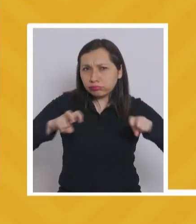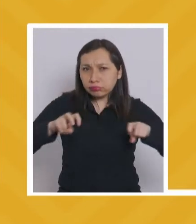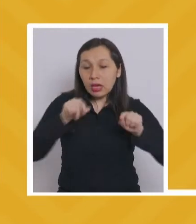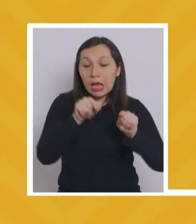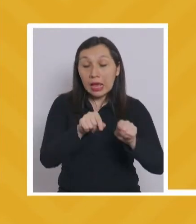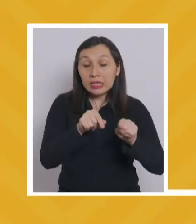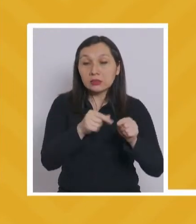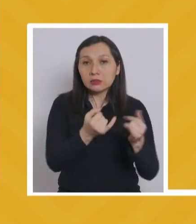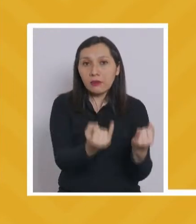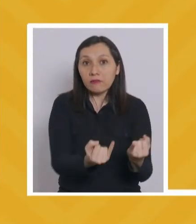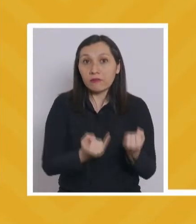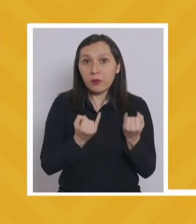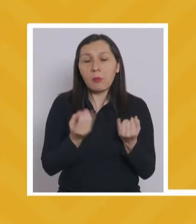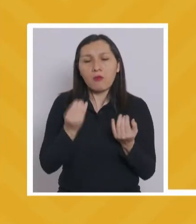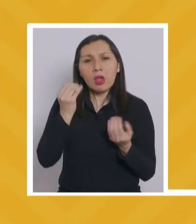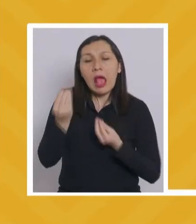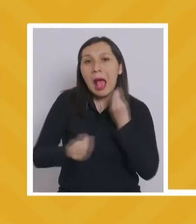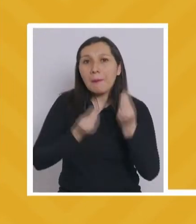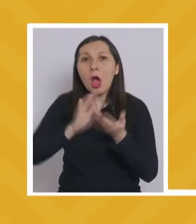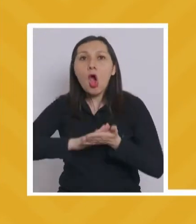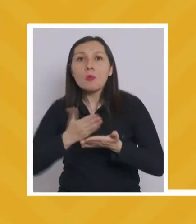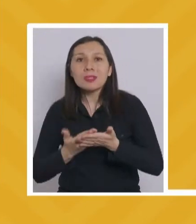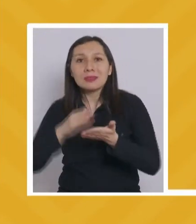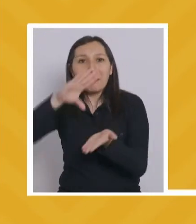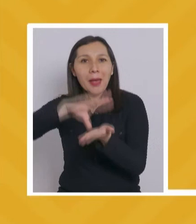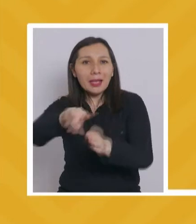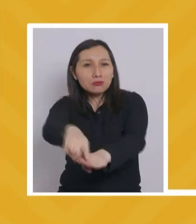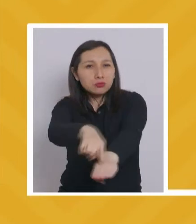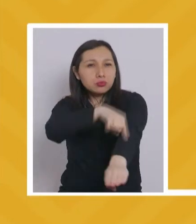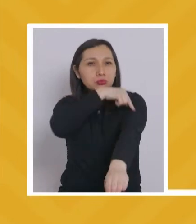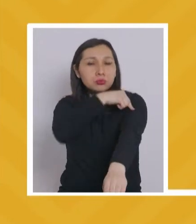12 million people that we could analyze,